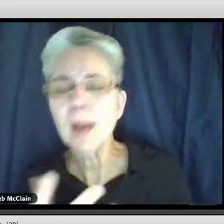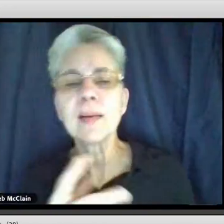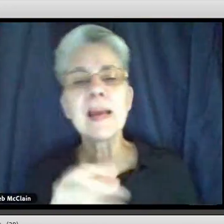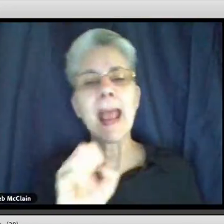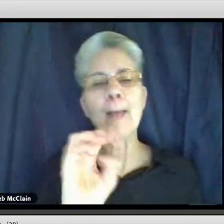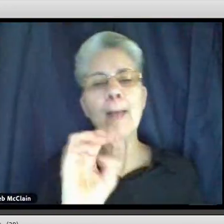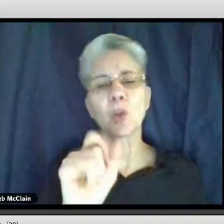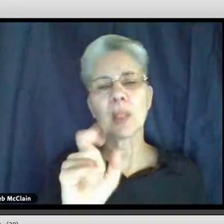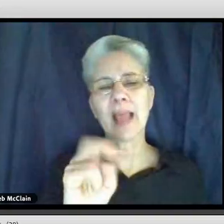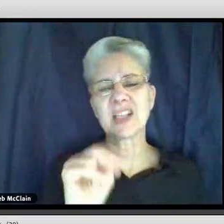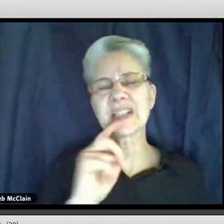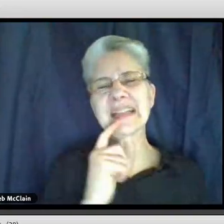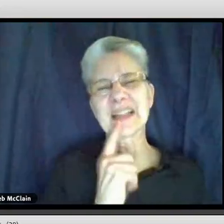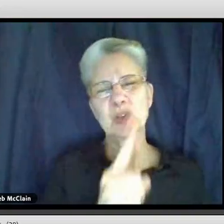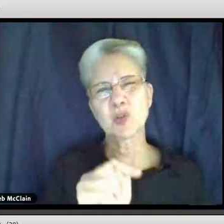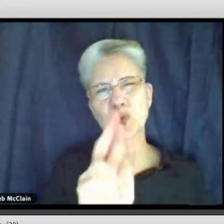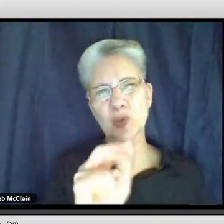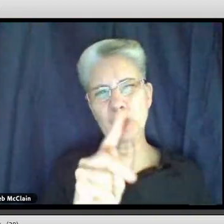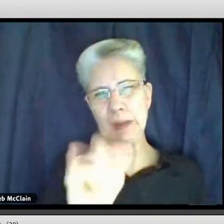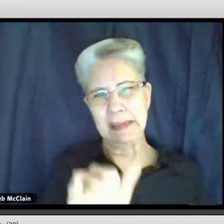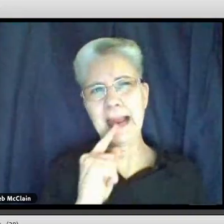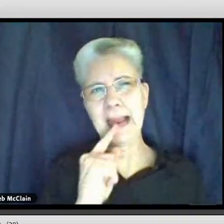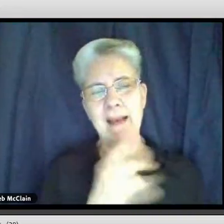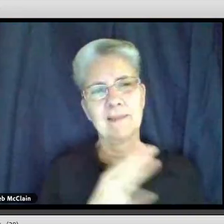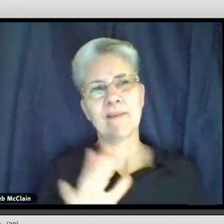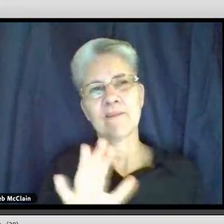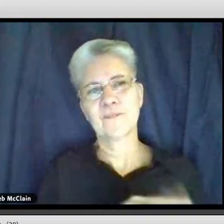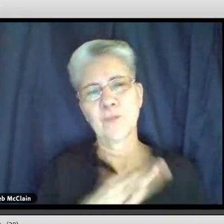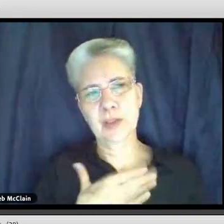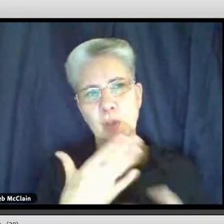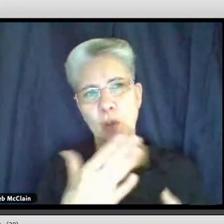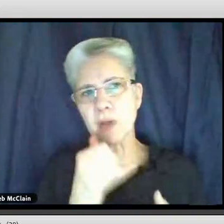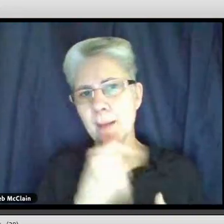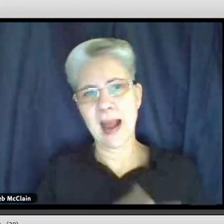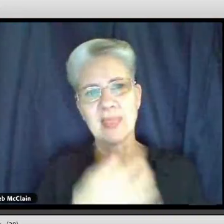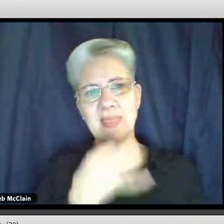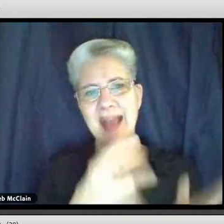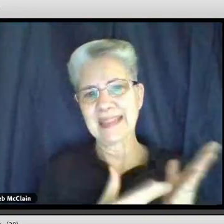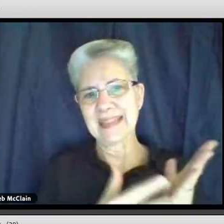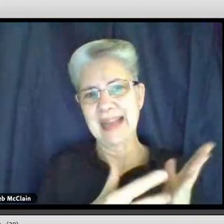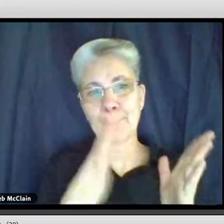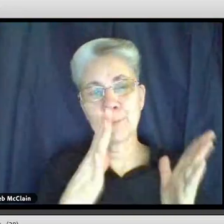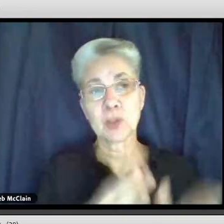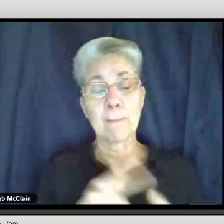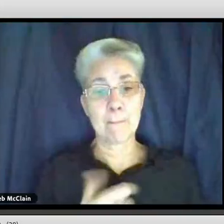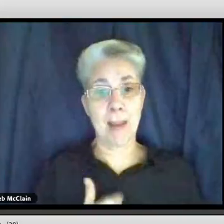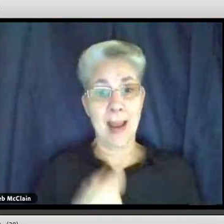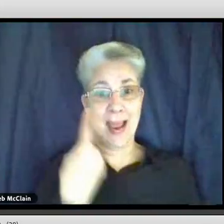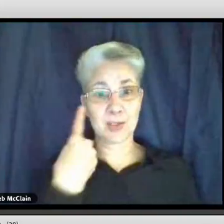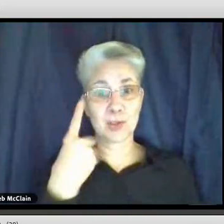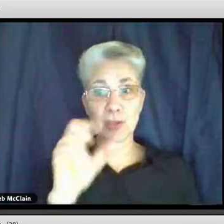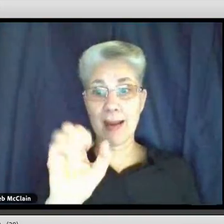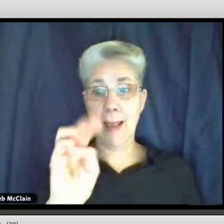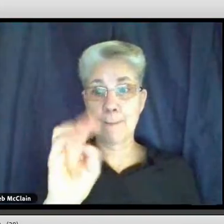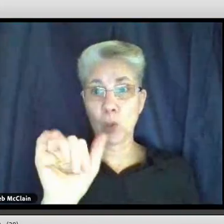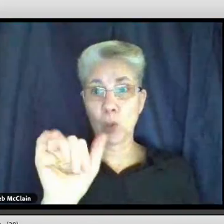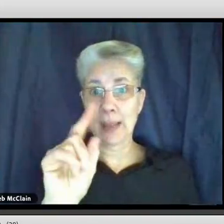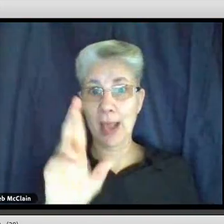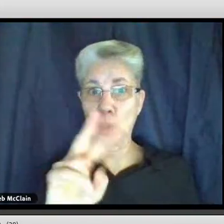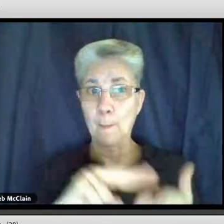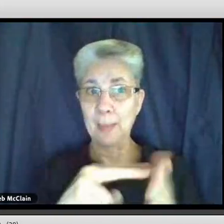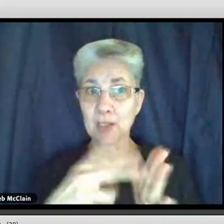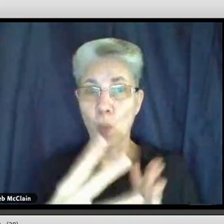Emulation is tricky, and I full disclosure, I am not that techie. My understanding is an emulator is essentially